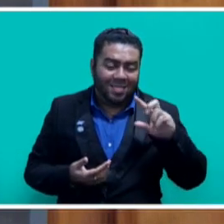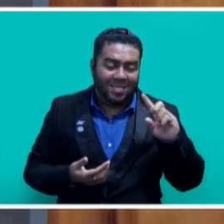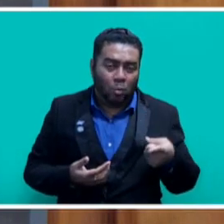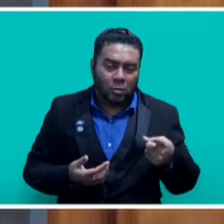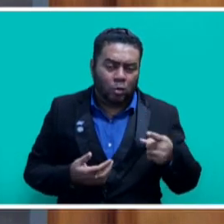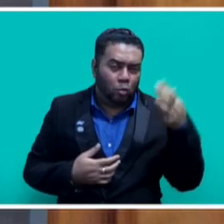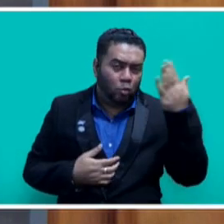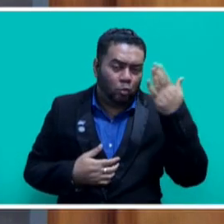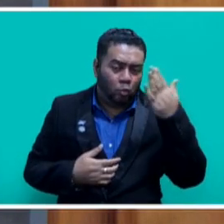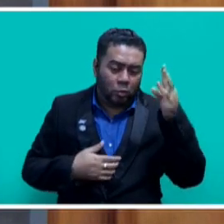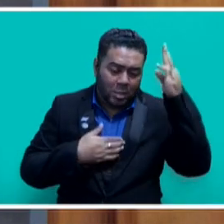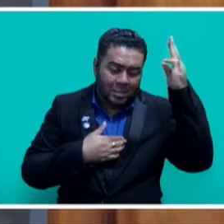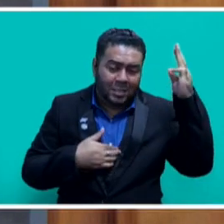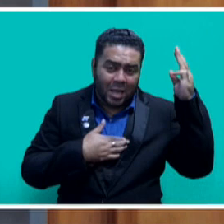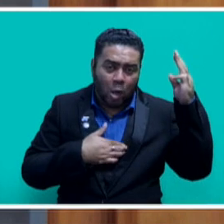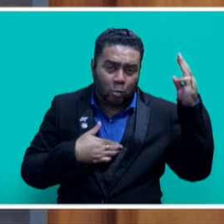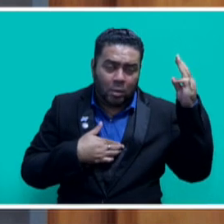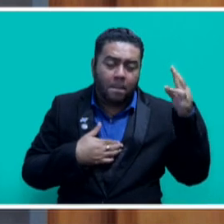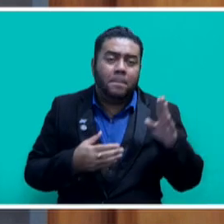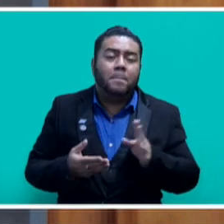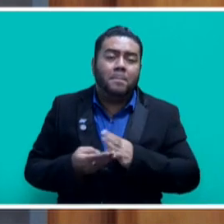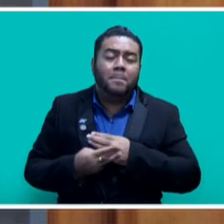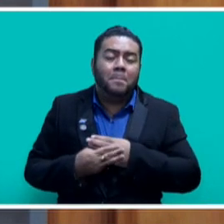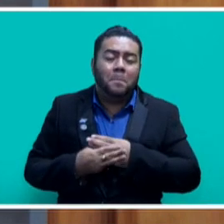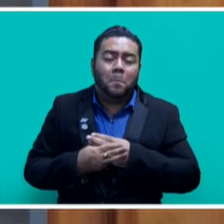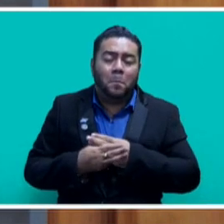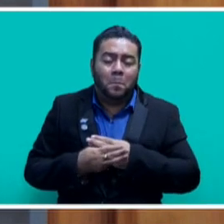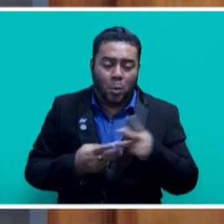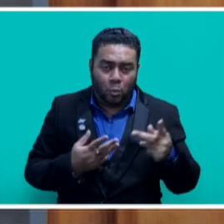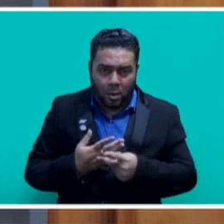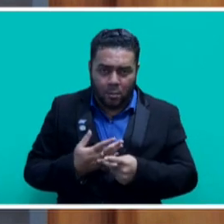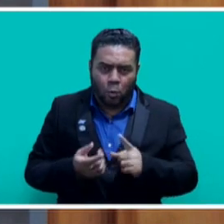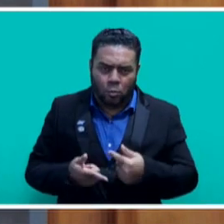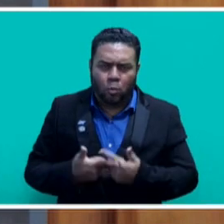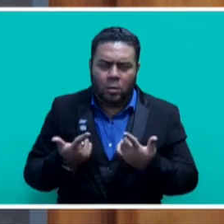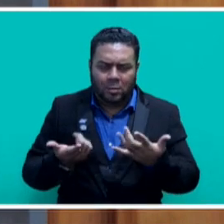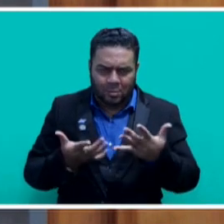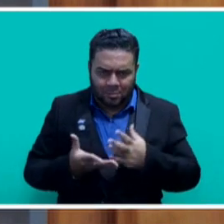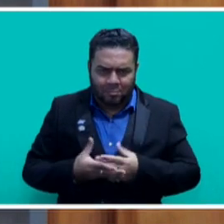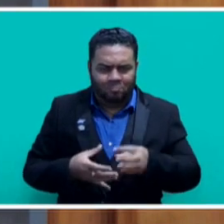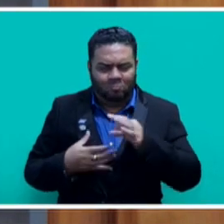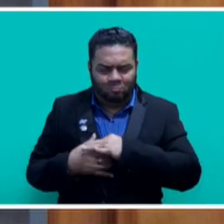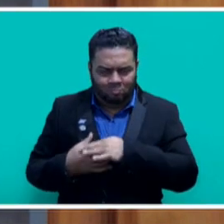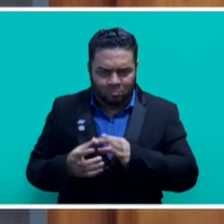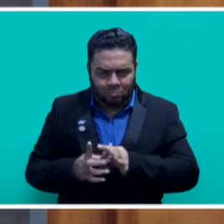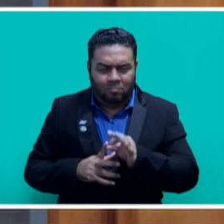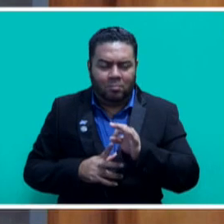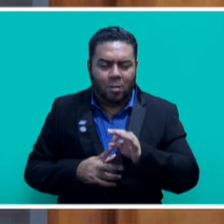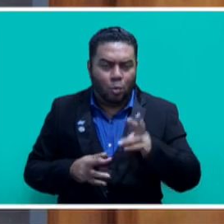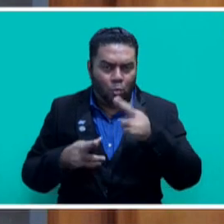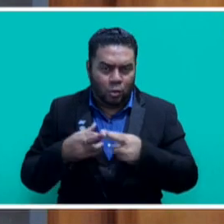Scout program is a commendable move that will greatly enhance the capabilities and the